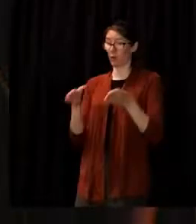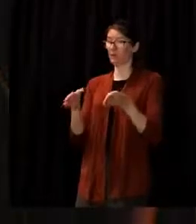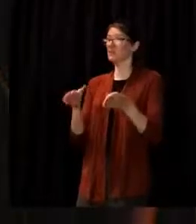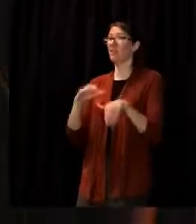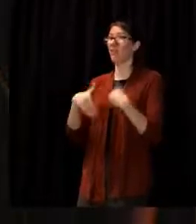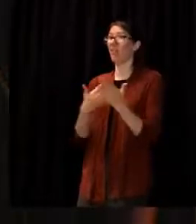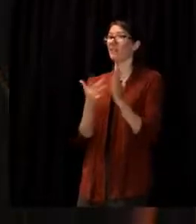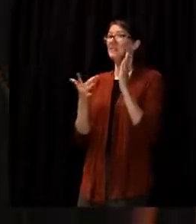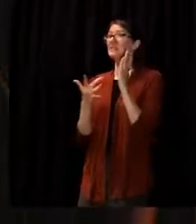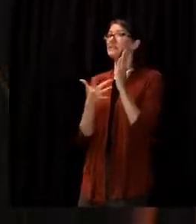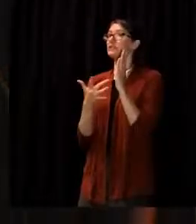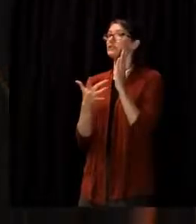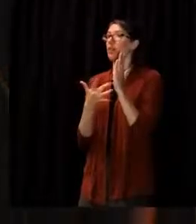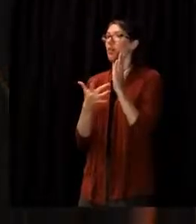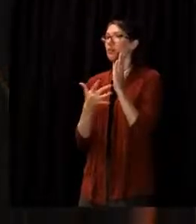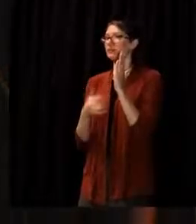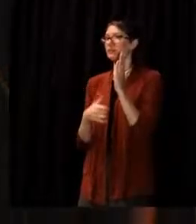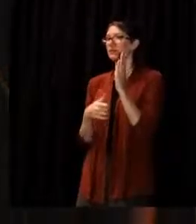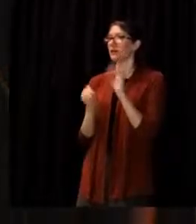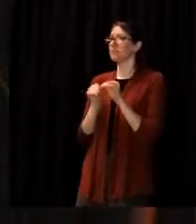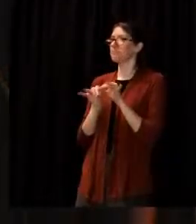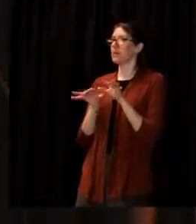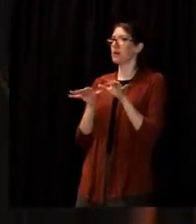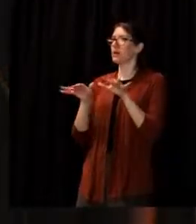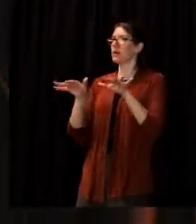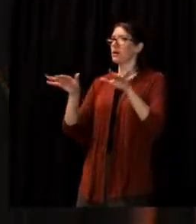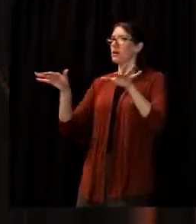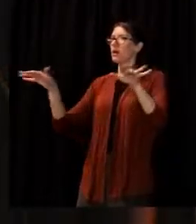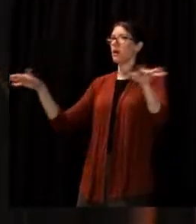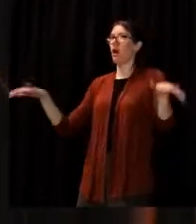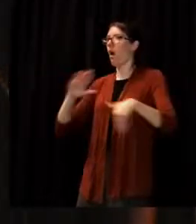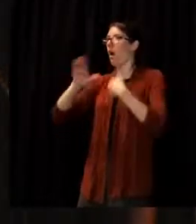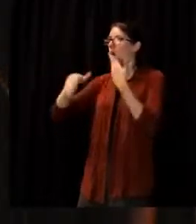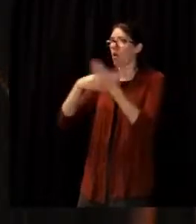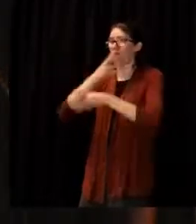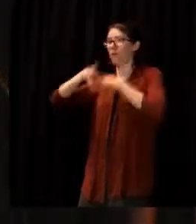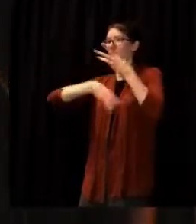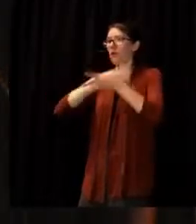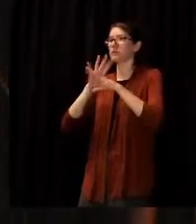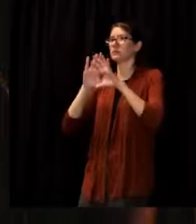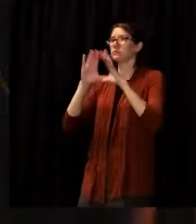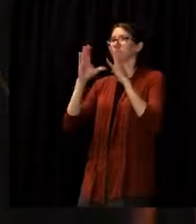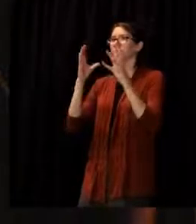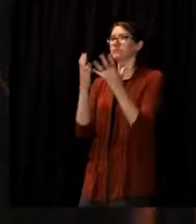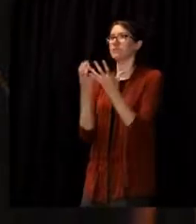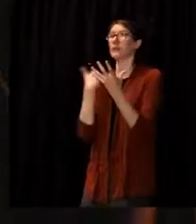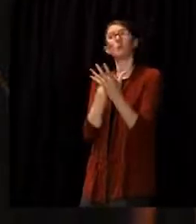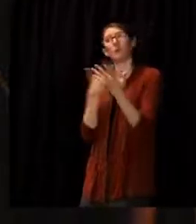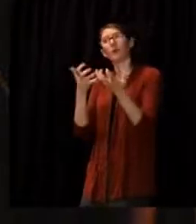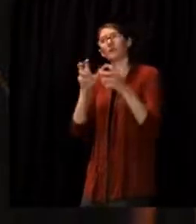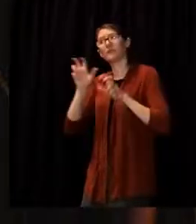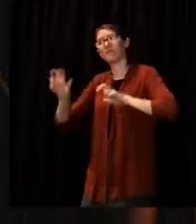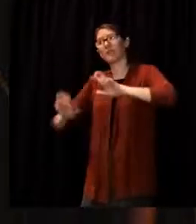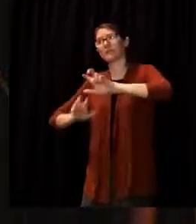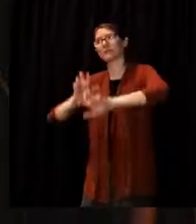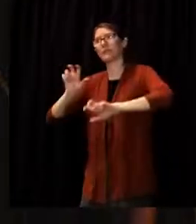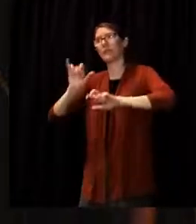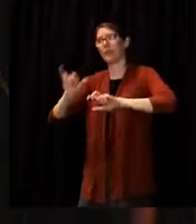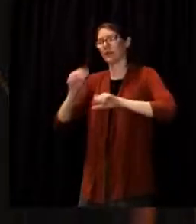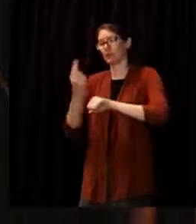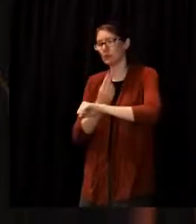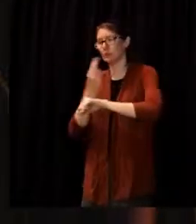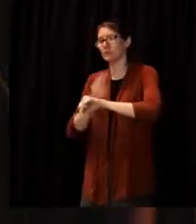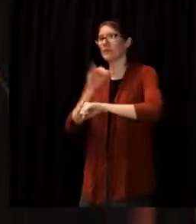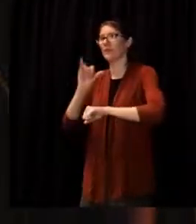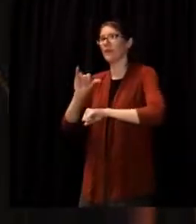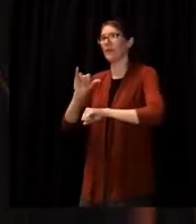digital, and they go even further. They go throughout the entirety of the world, and we want to invest in that and utilize it to